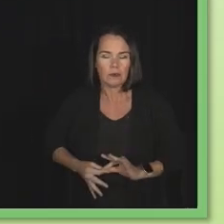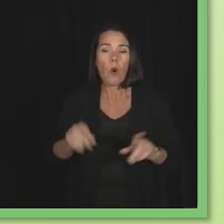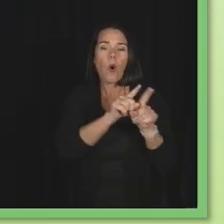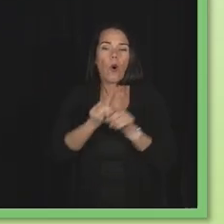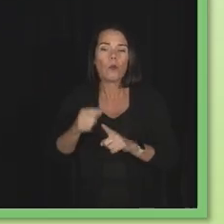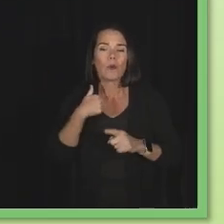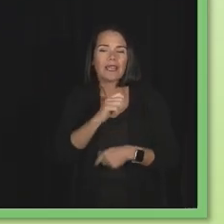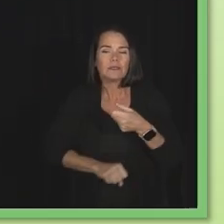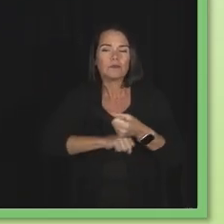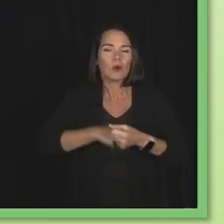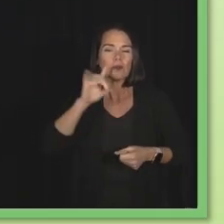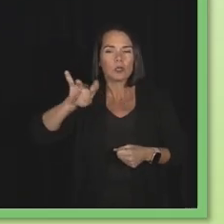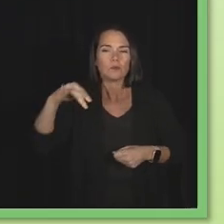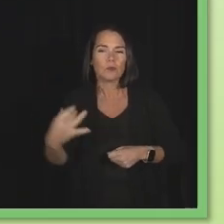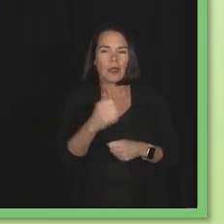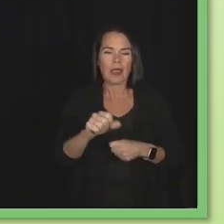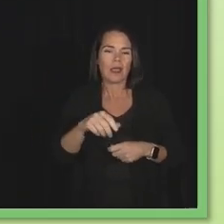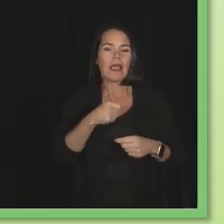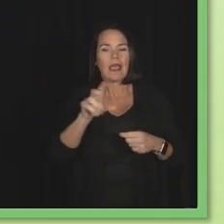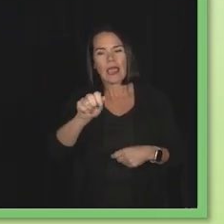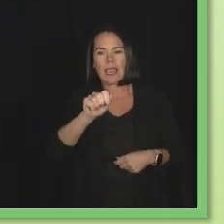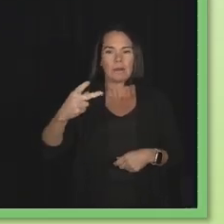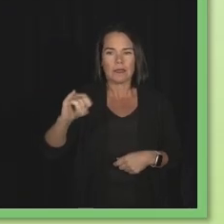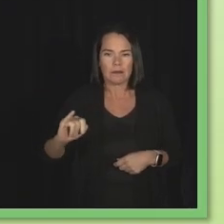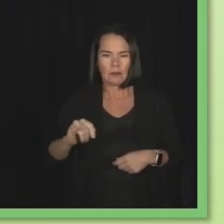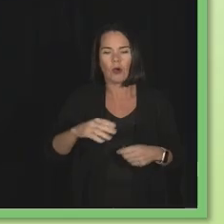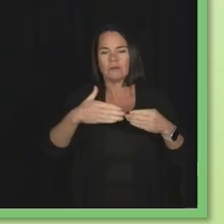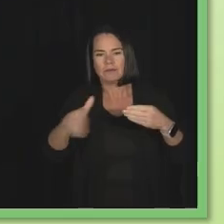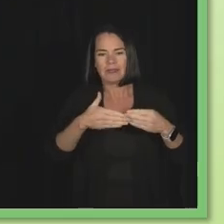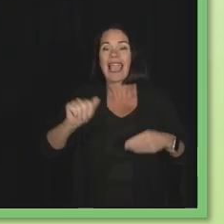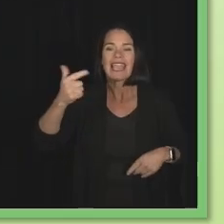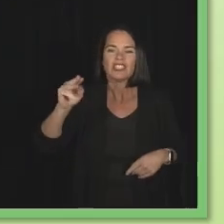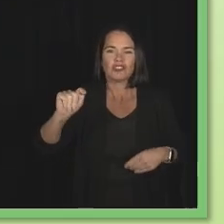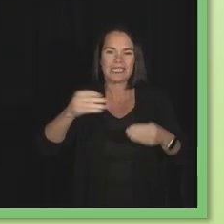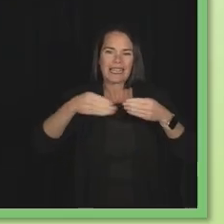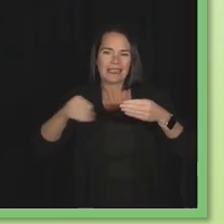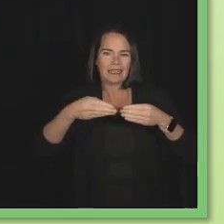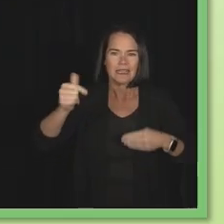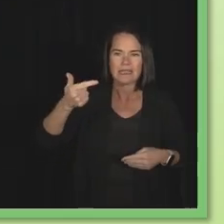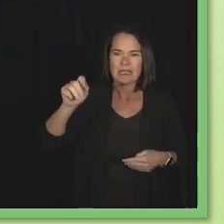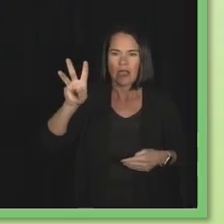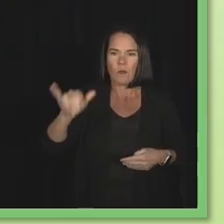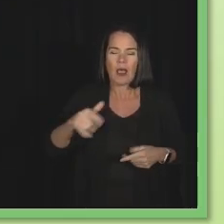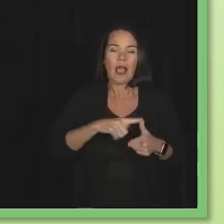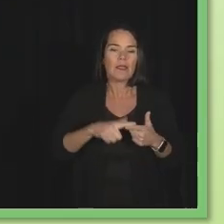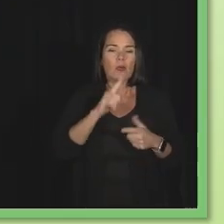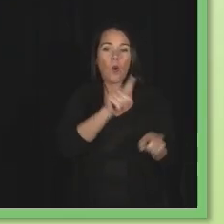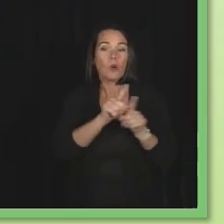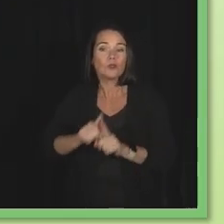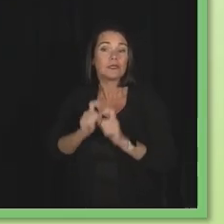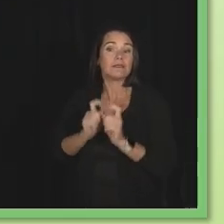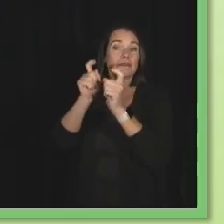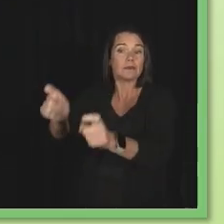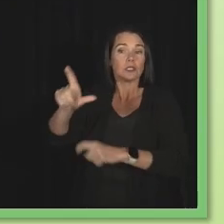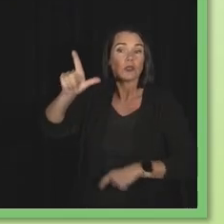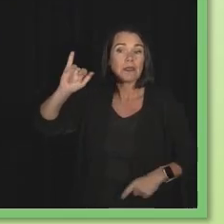Kubernetes Gateway API. We open source it, we call it agentgateway, and we donated it to the Linux Foundation for